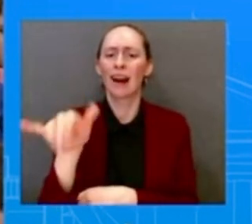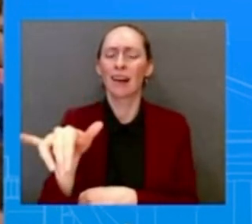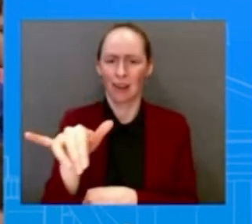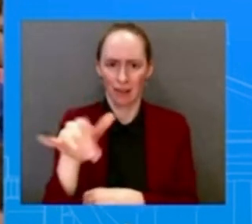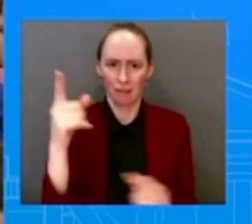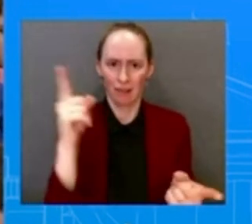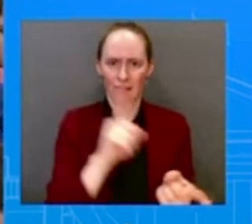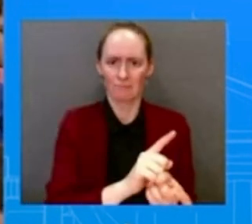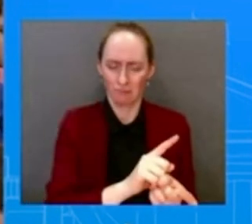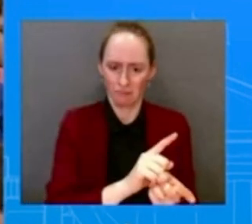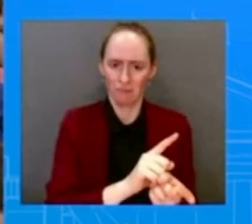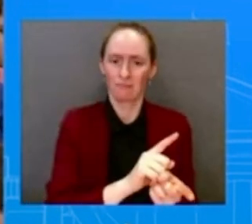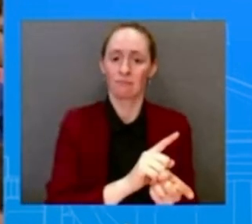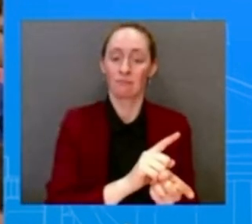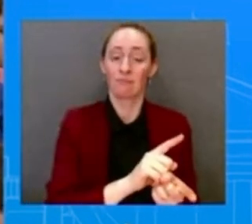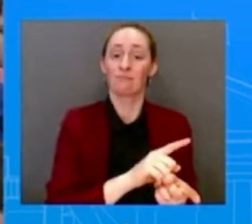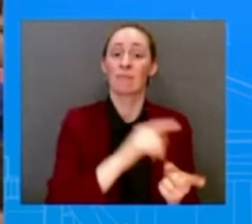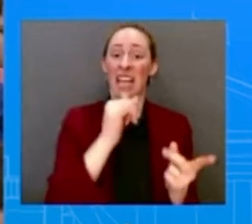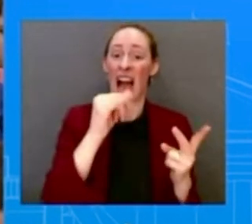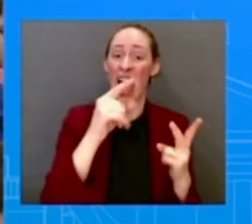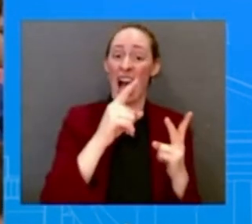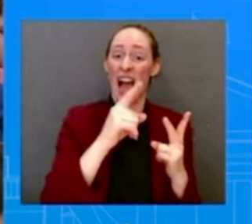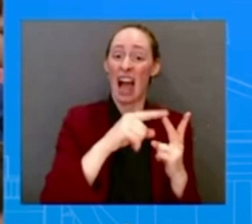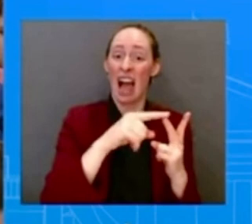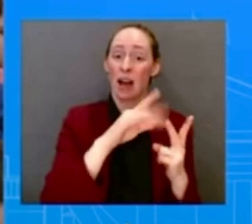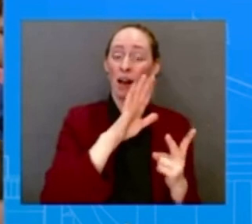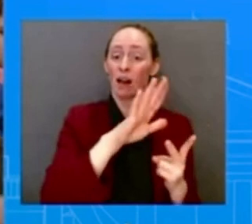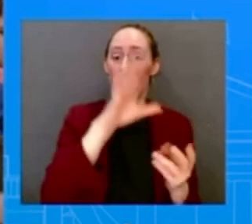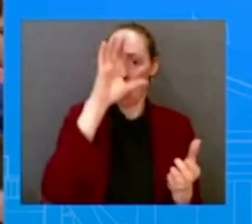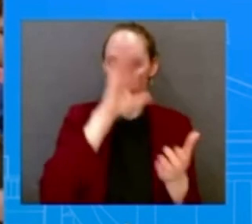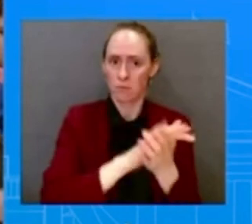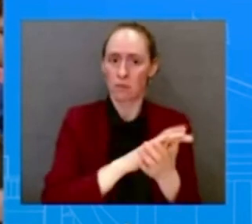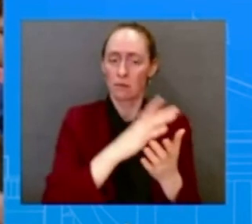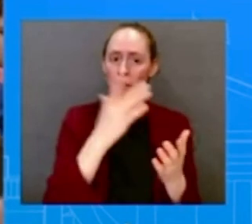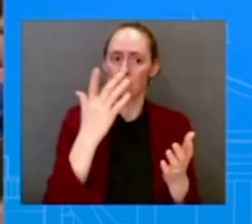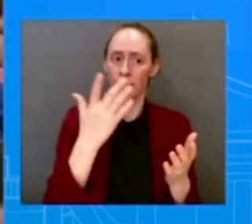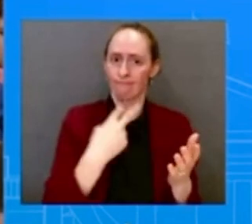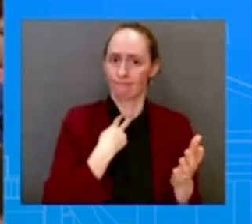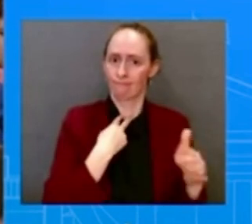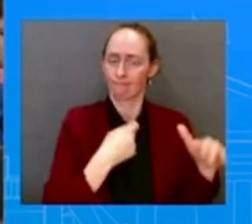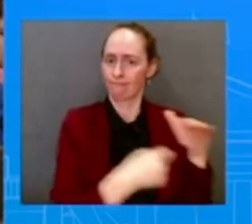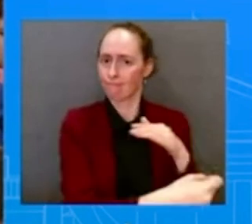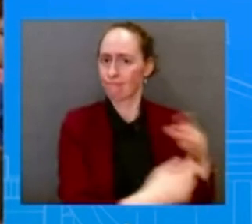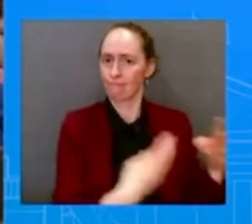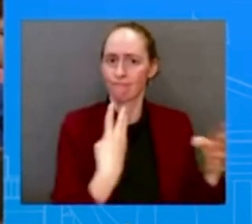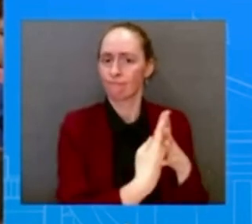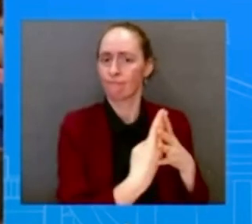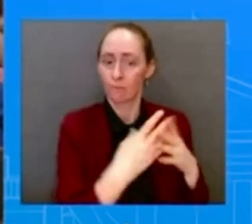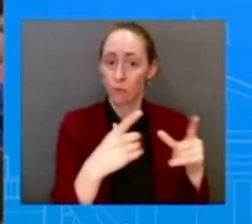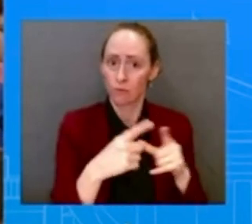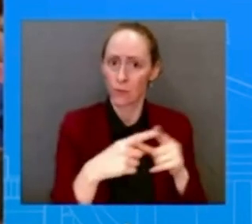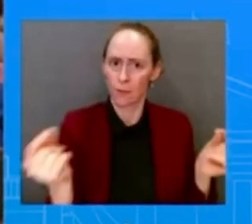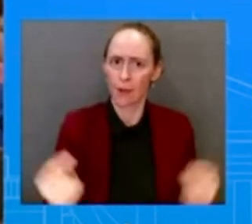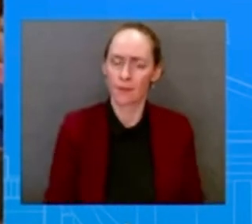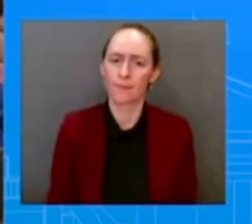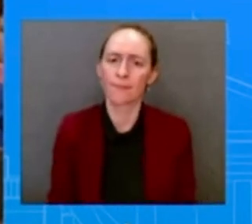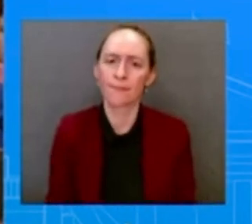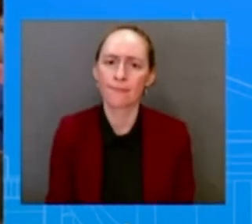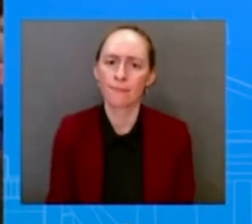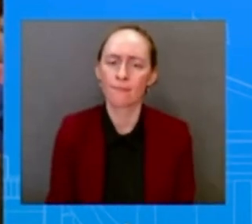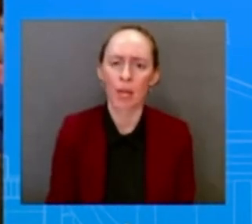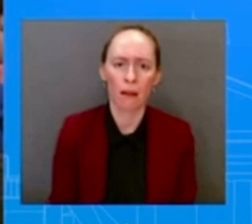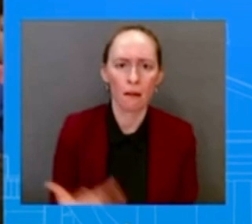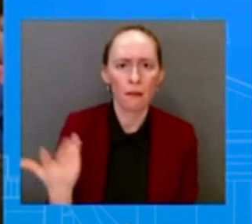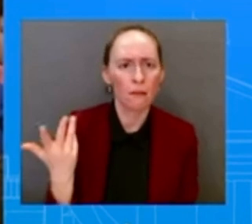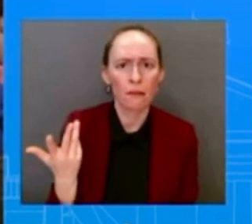I wonder if you can tell us if the Alconis case figured in the conversation that the President had with the Japanese Prime Minister when he visited here